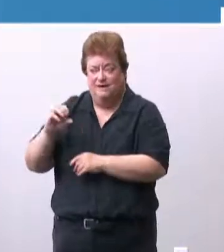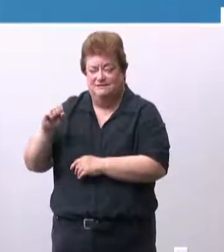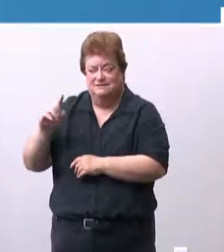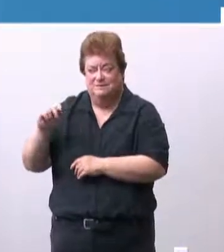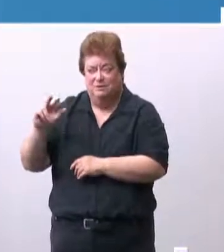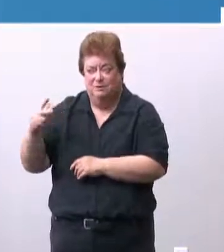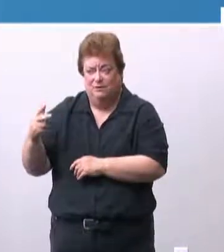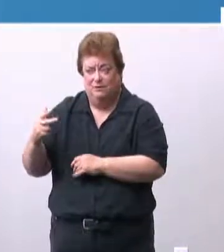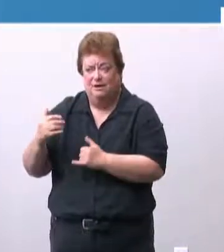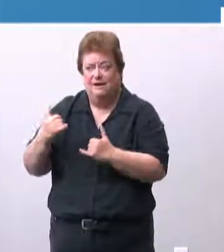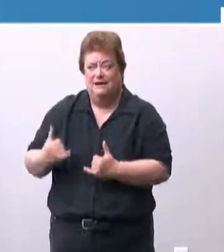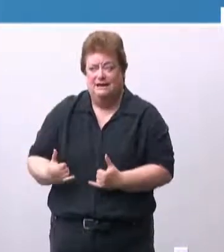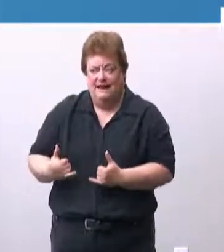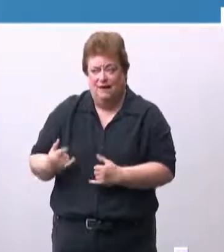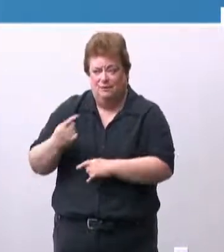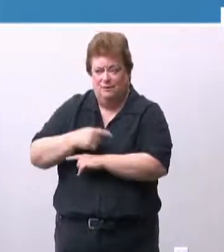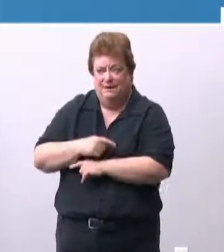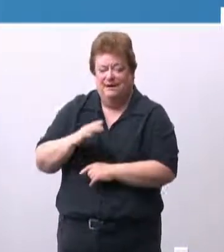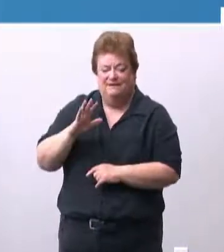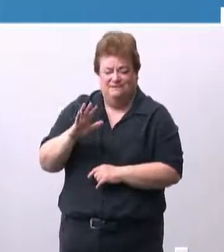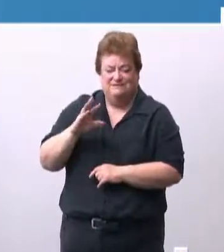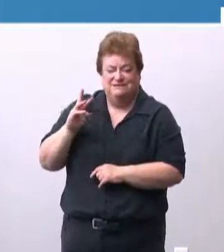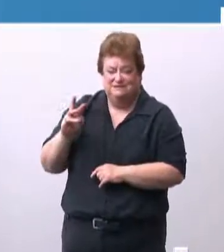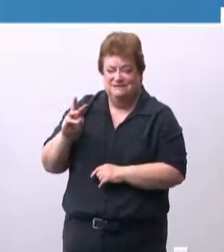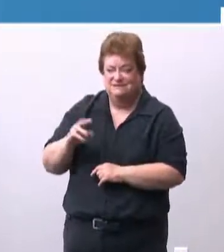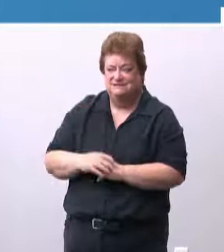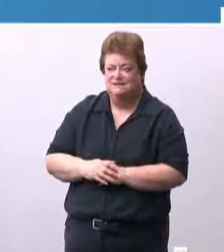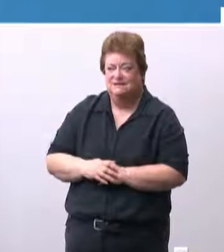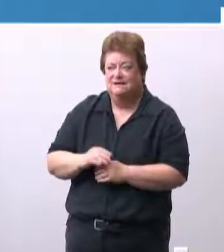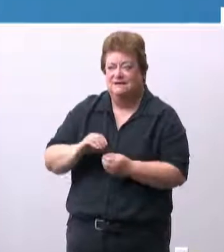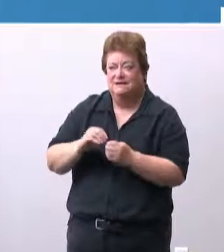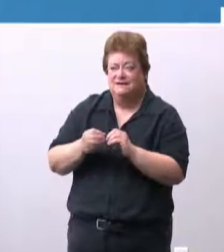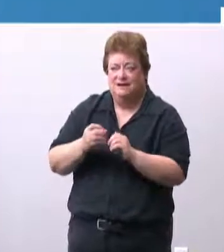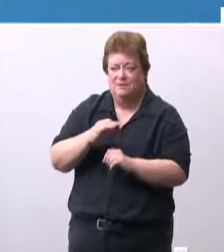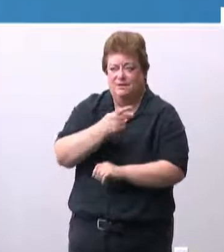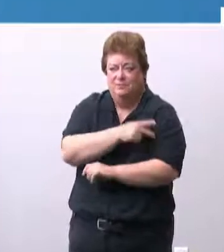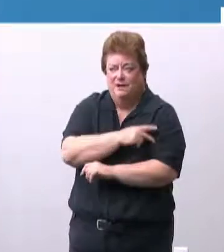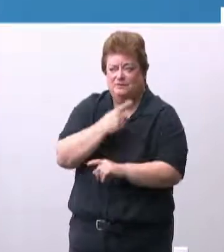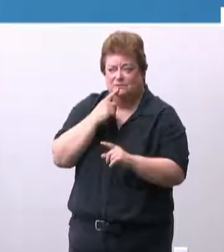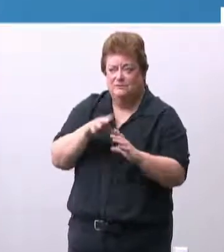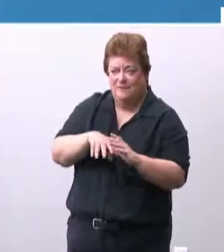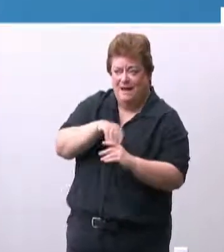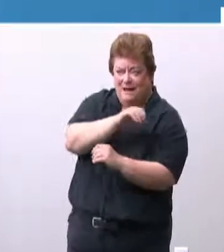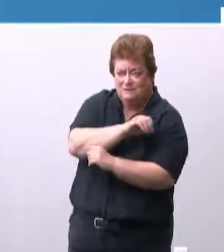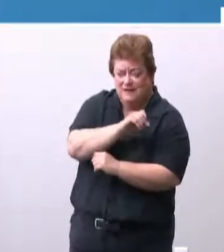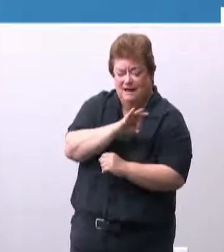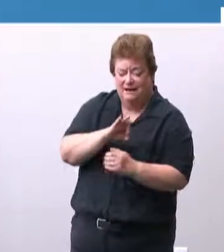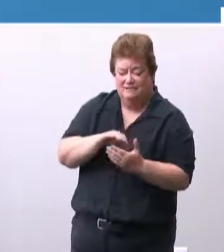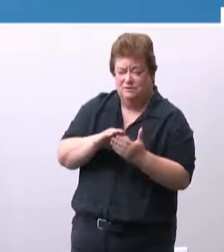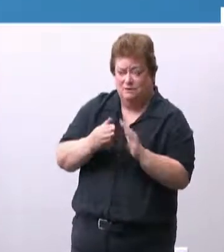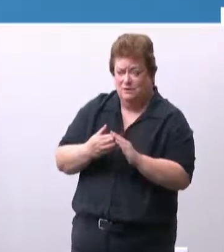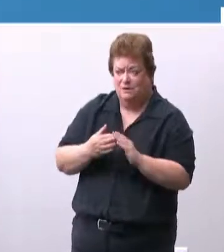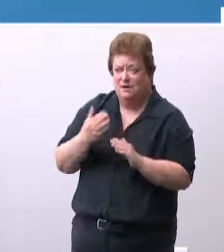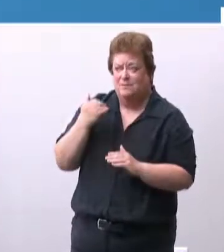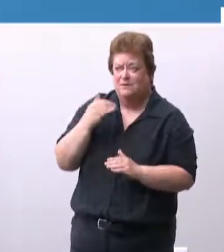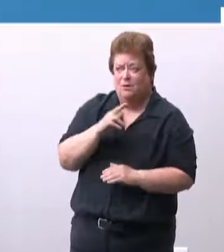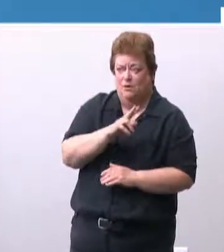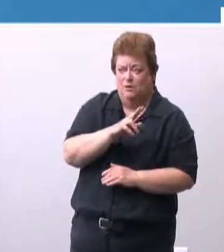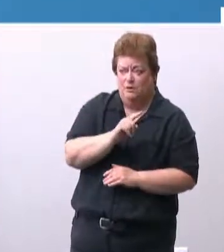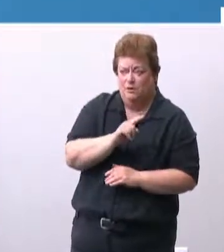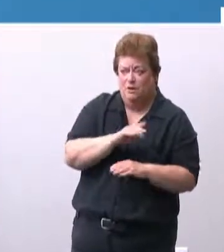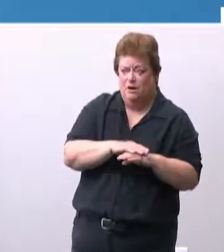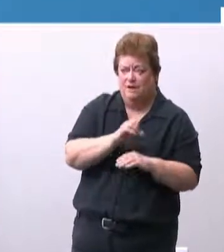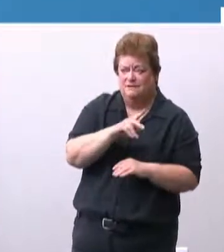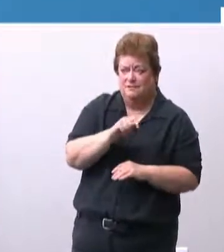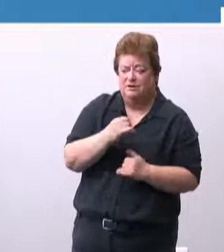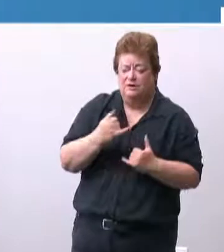to 56 as of today. The number of patients from other communities has increased from 31 on September